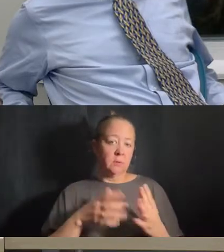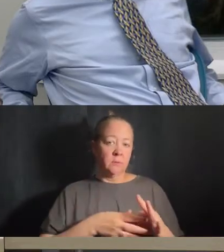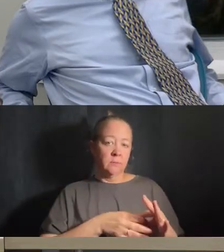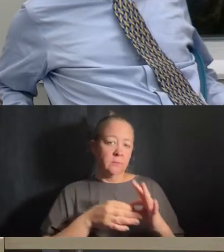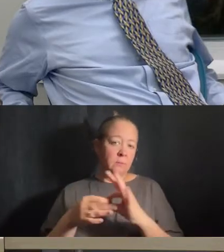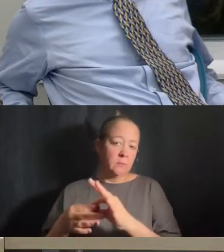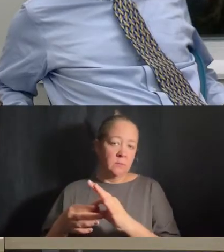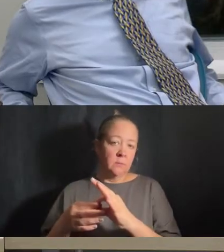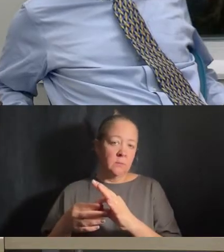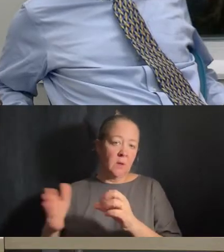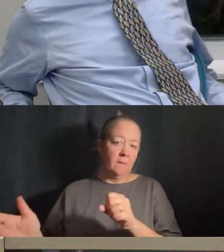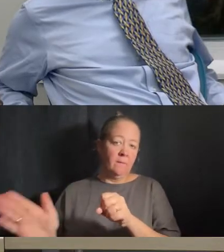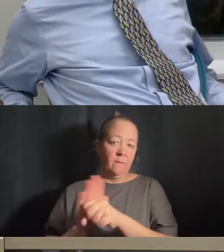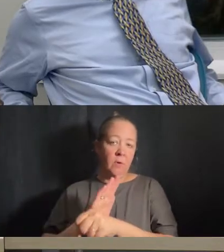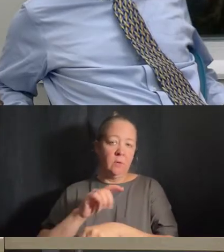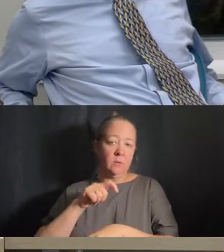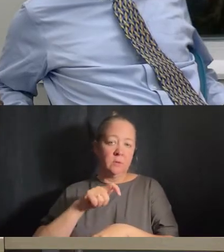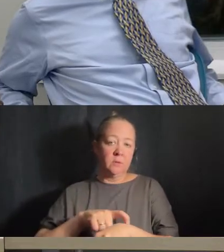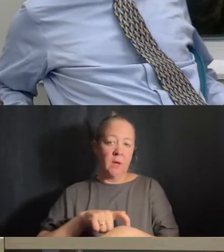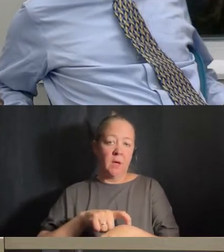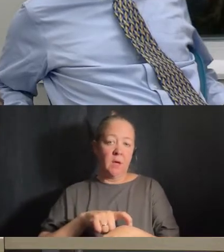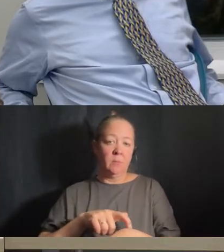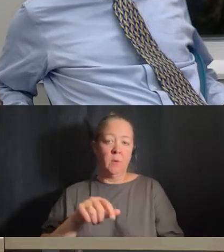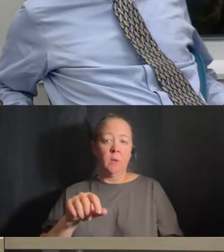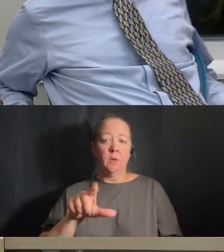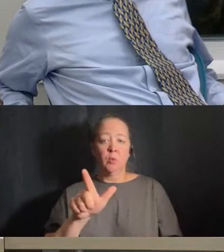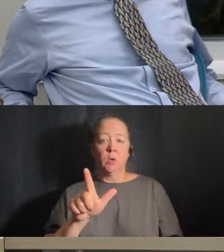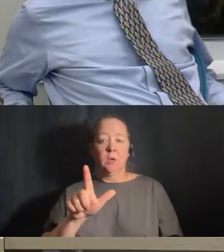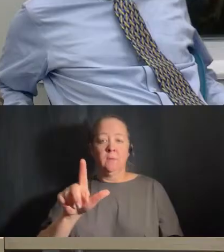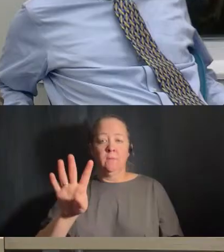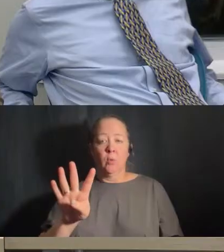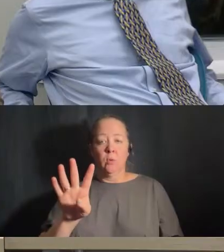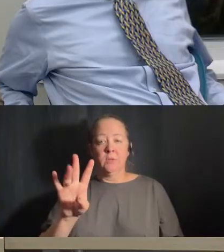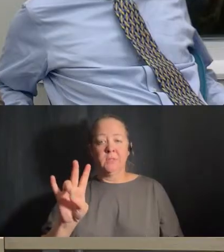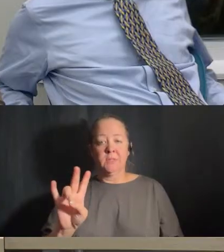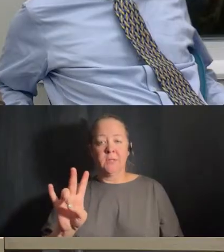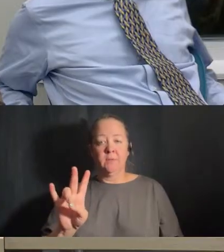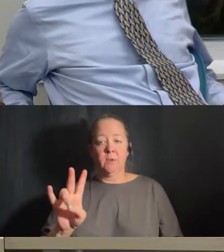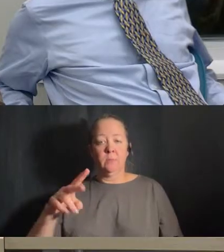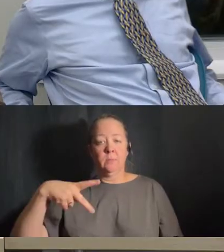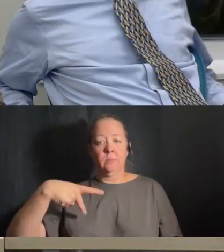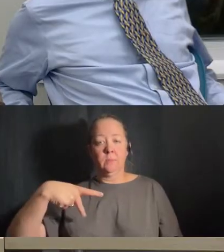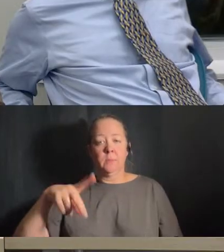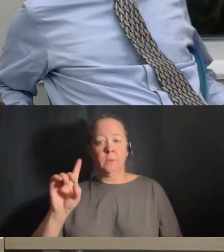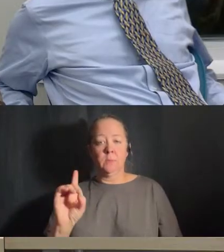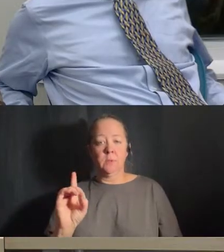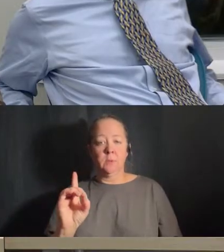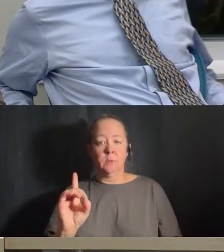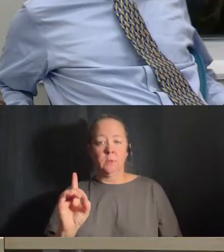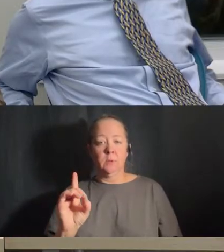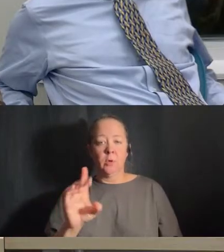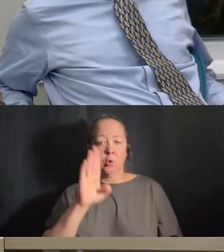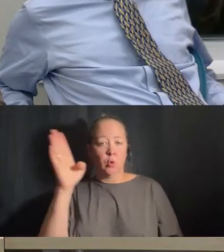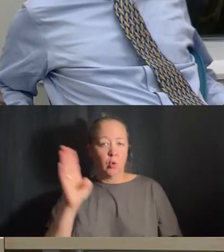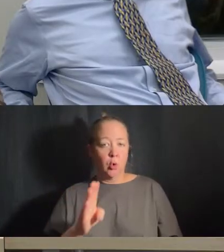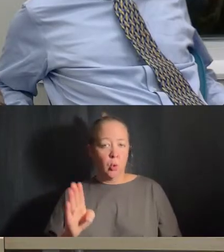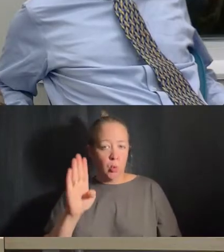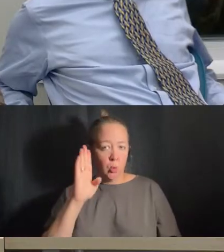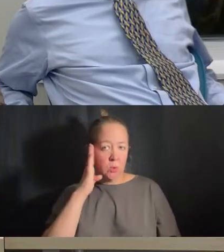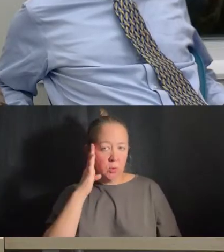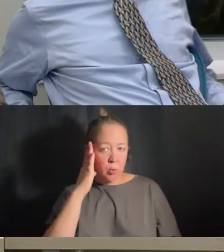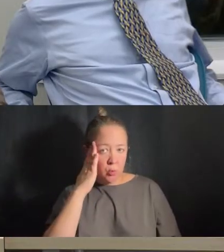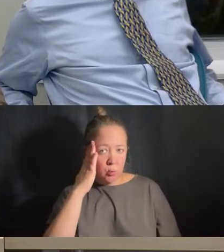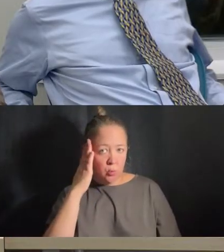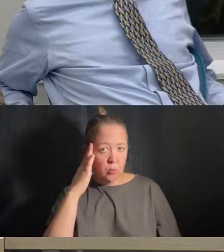full-time 24/7 police department that no one knew what the total cost would